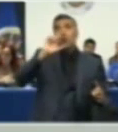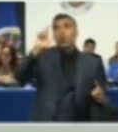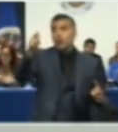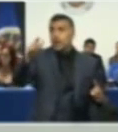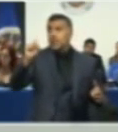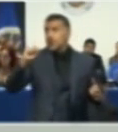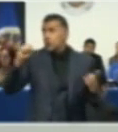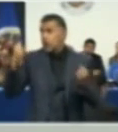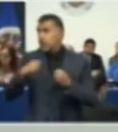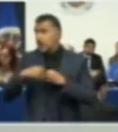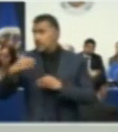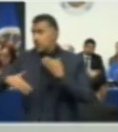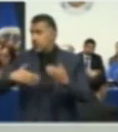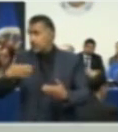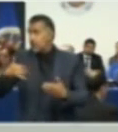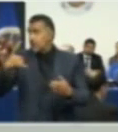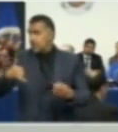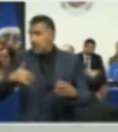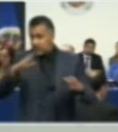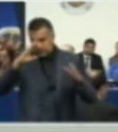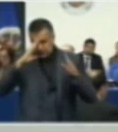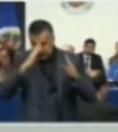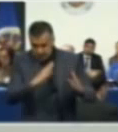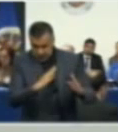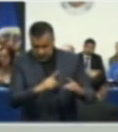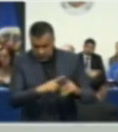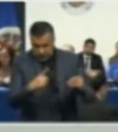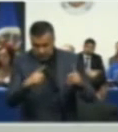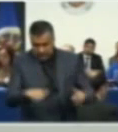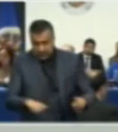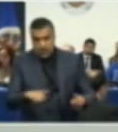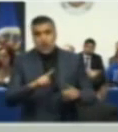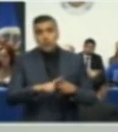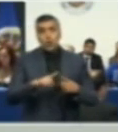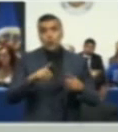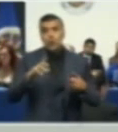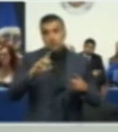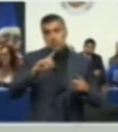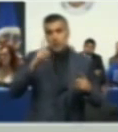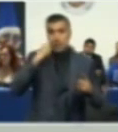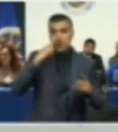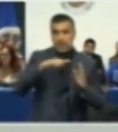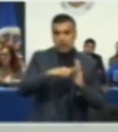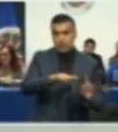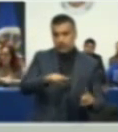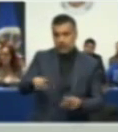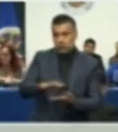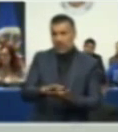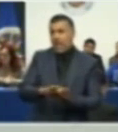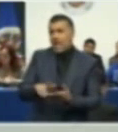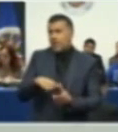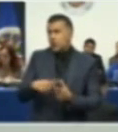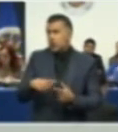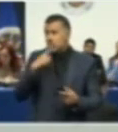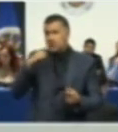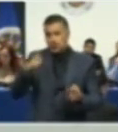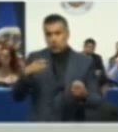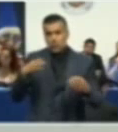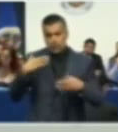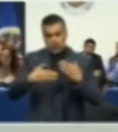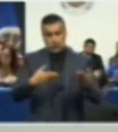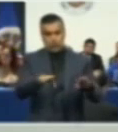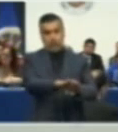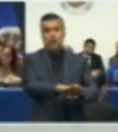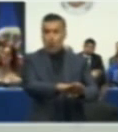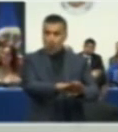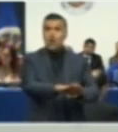the society is more progressive and more in tune with what can happen, for example, if they go to regular schools, then it should not be a closed-off process. You